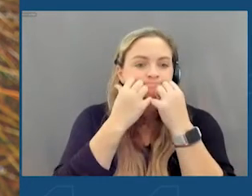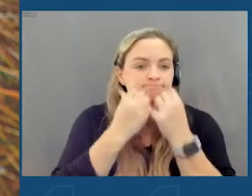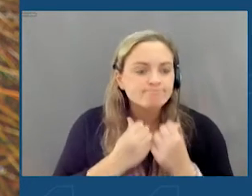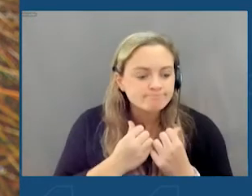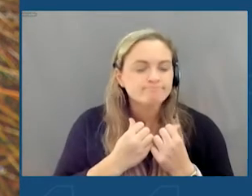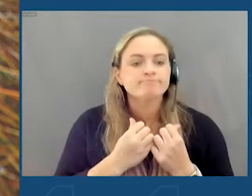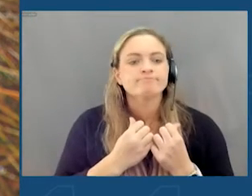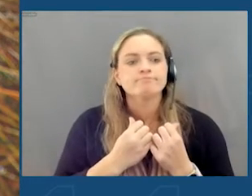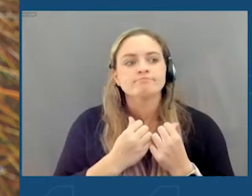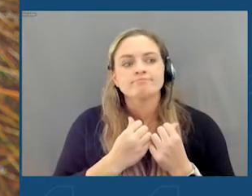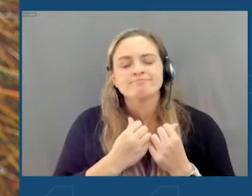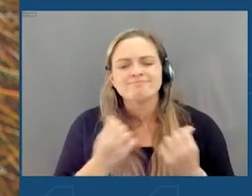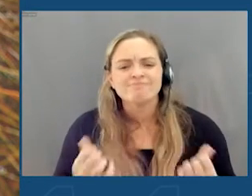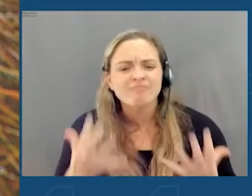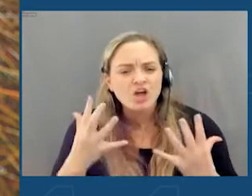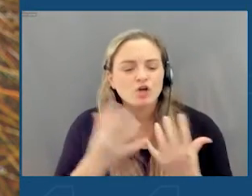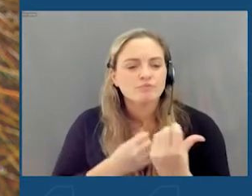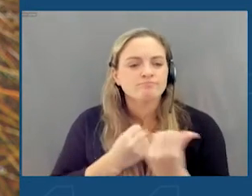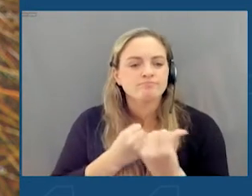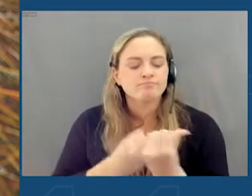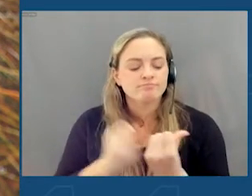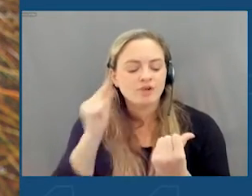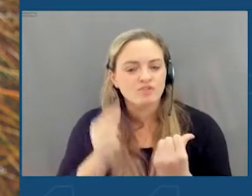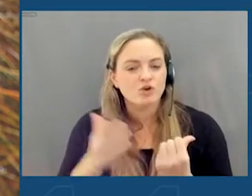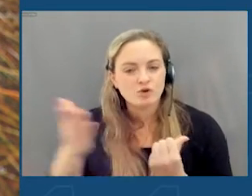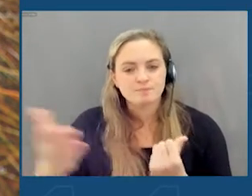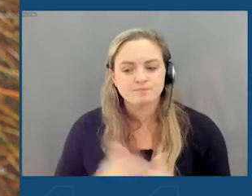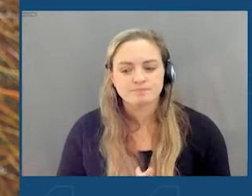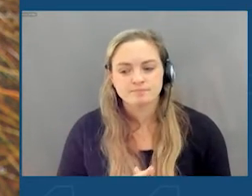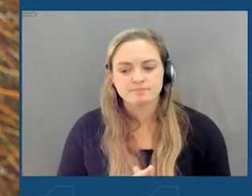represents fire. Give it up to our governor.